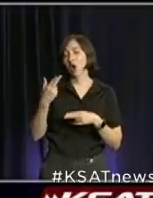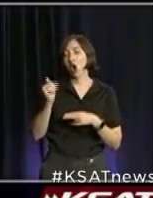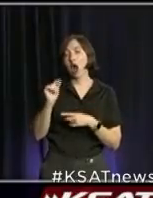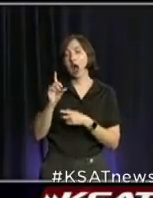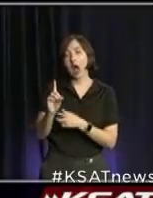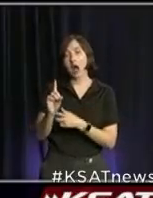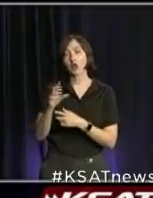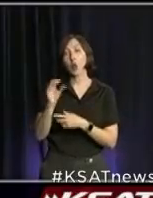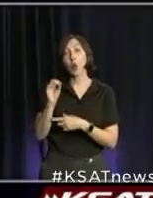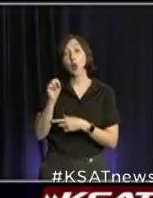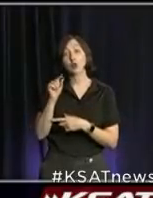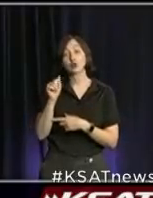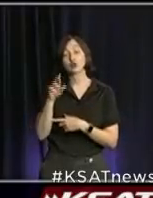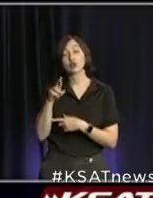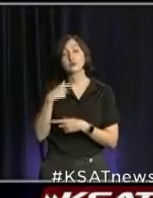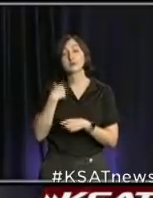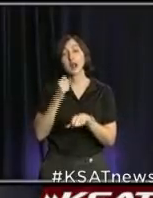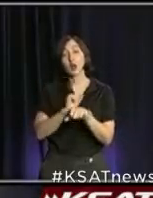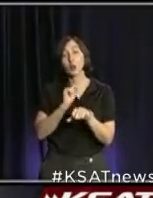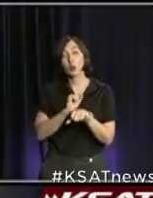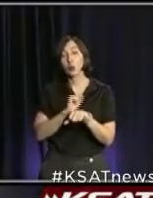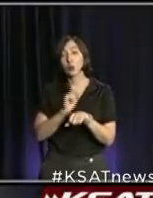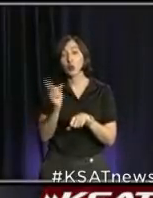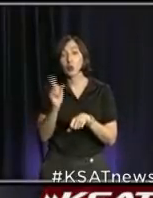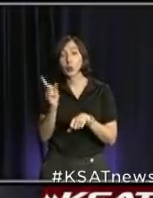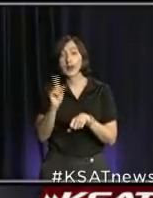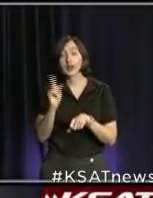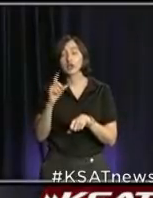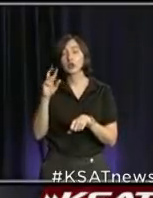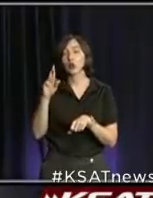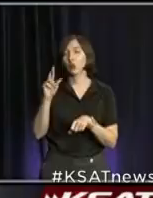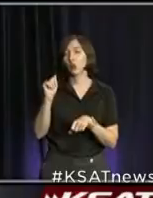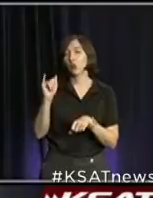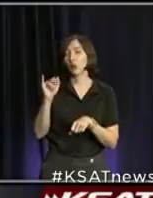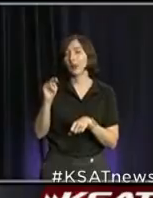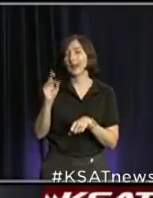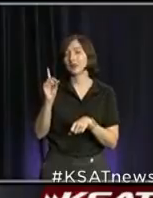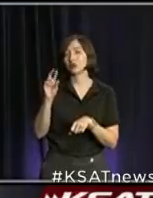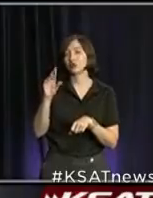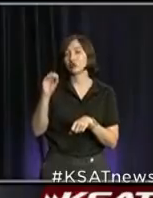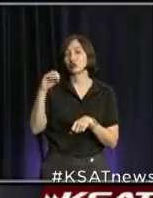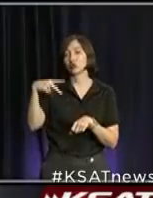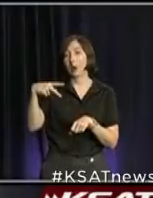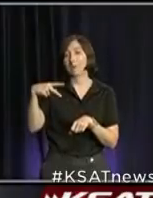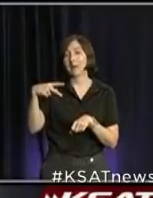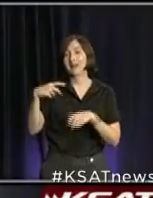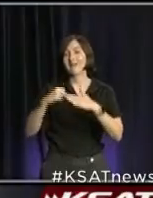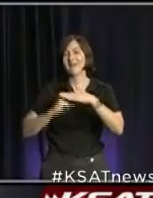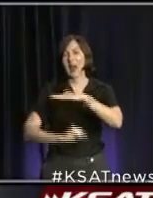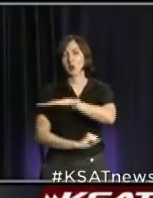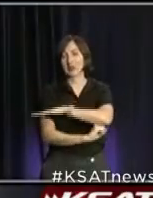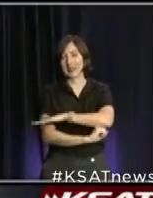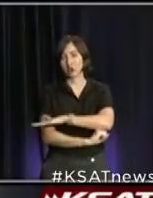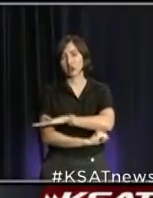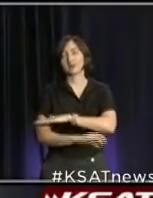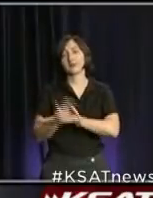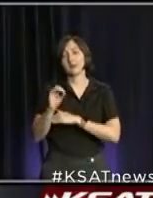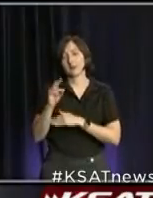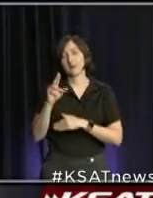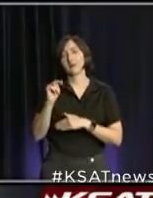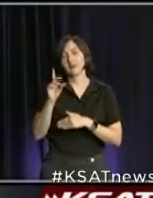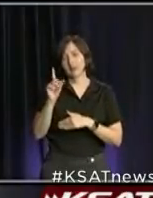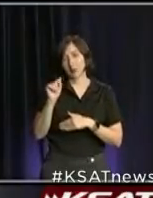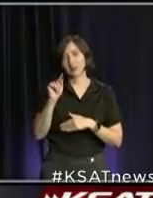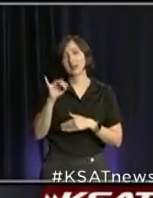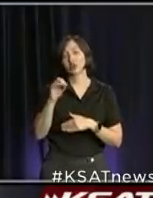Raindrop Foundation San Antonio. And we are organizing a town hall to give a community update for the Muslim community